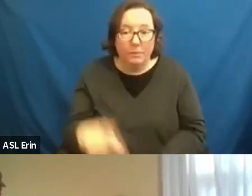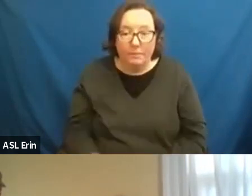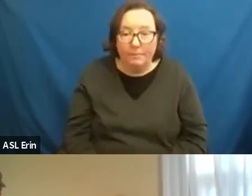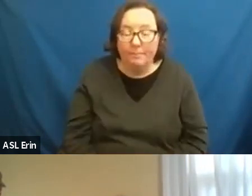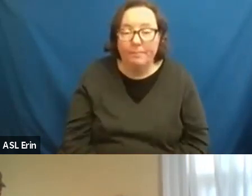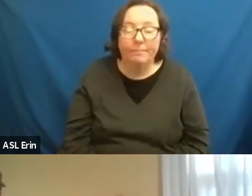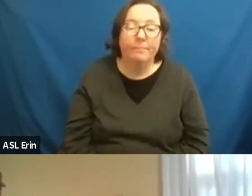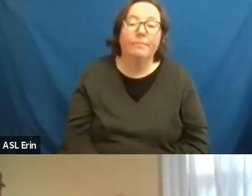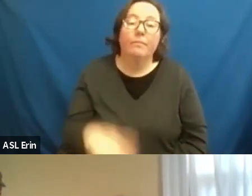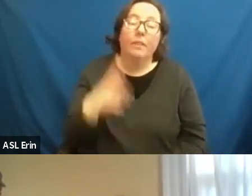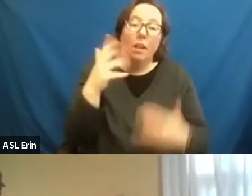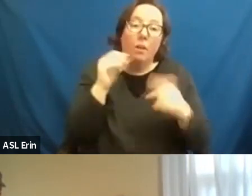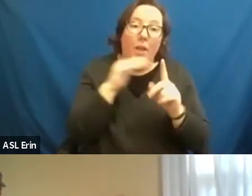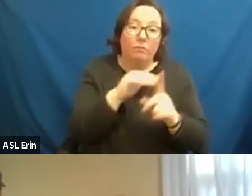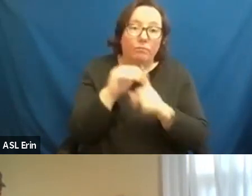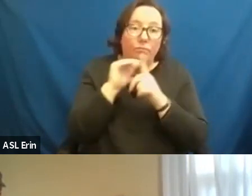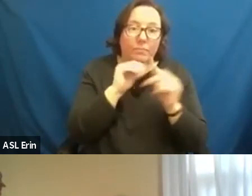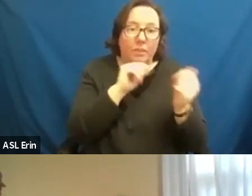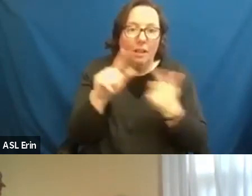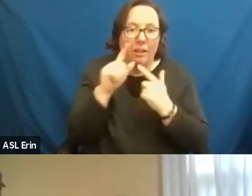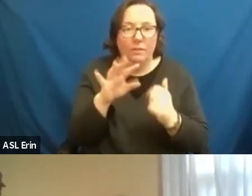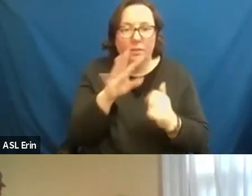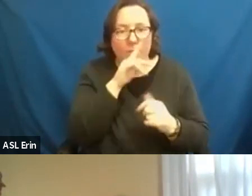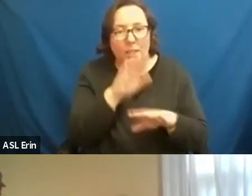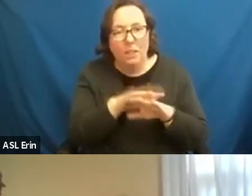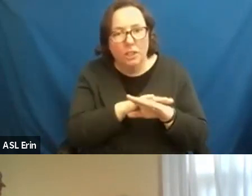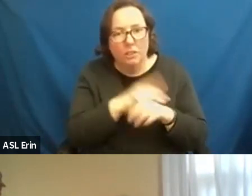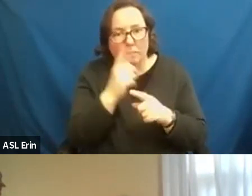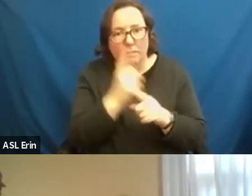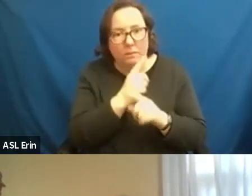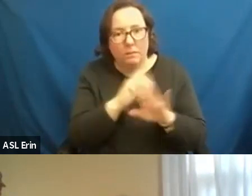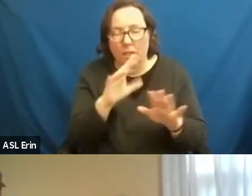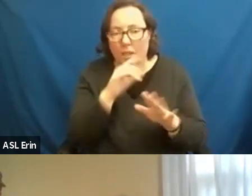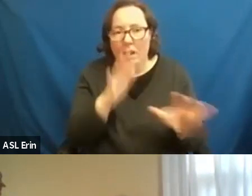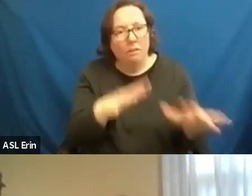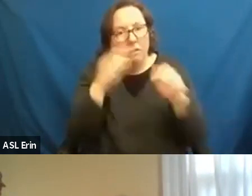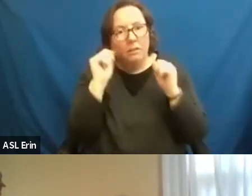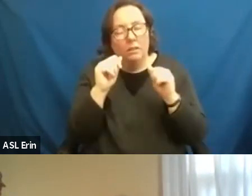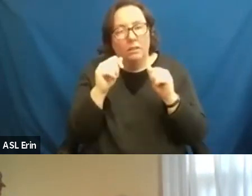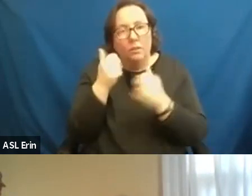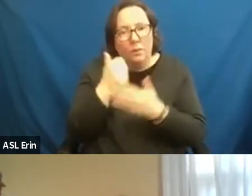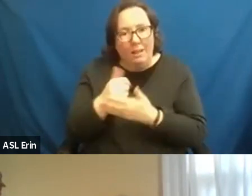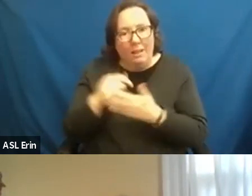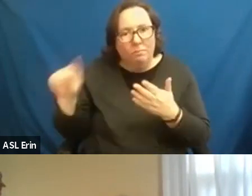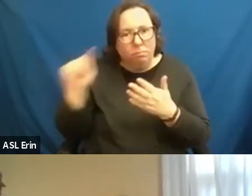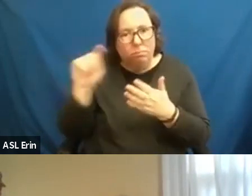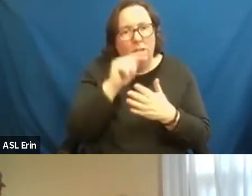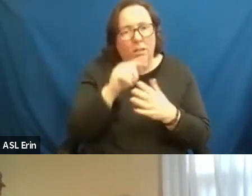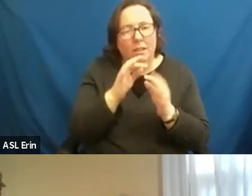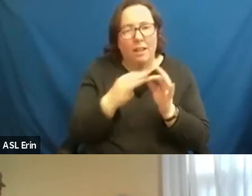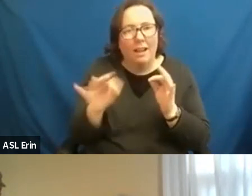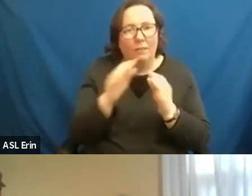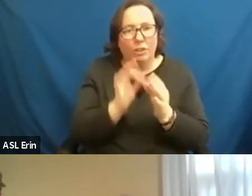I'd like to remind everyone to speak at a slower pace so as to assist our